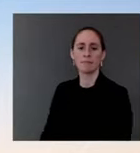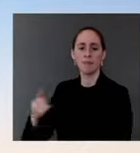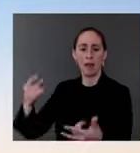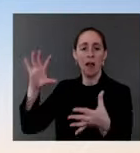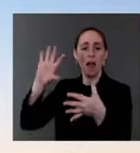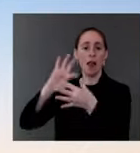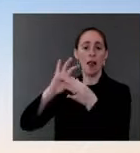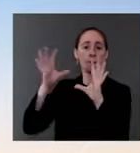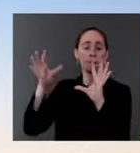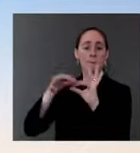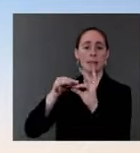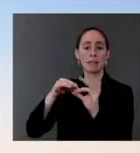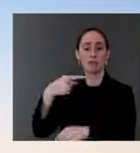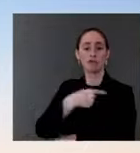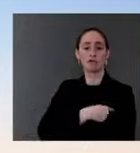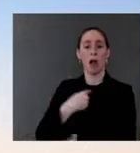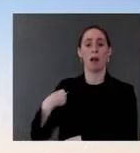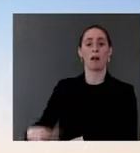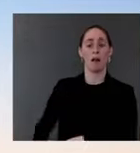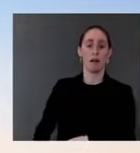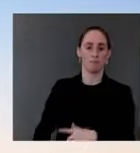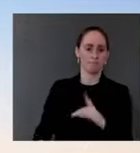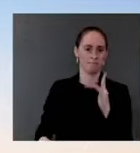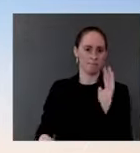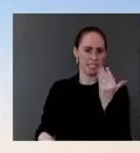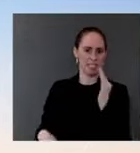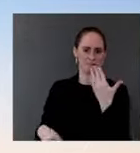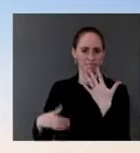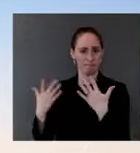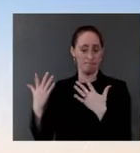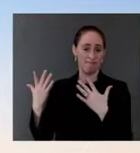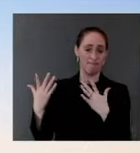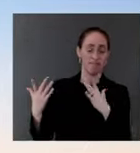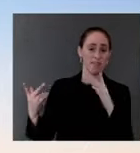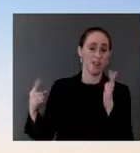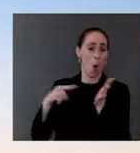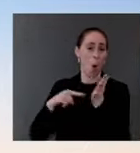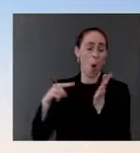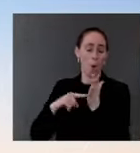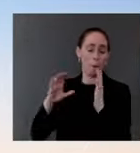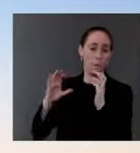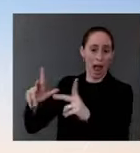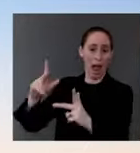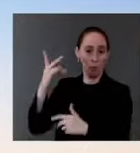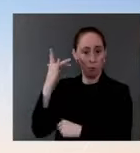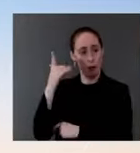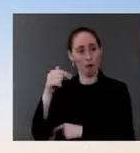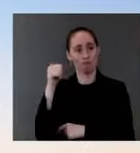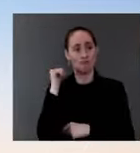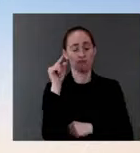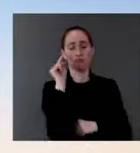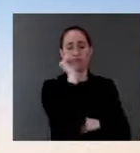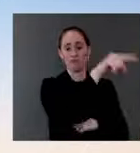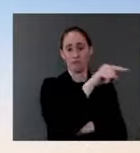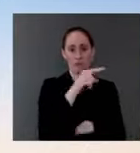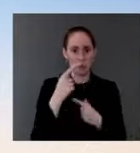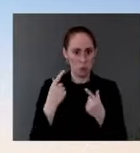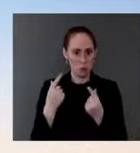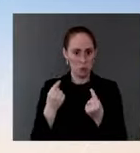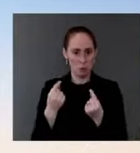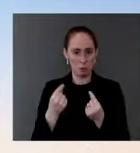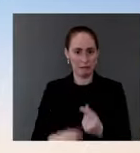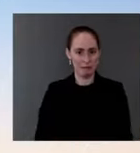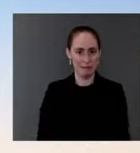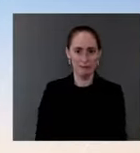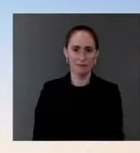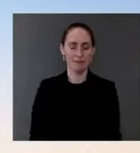would certainly let China speak for themselves. As we noted when we made this announcement, we felt, the president felt, that